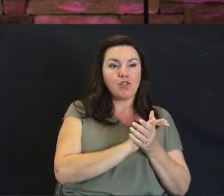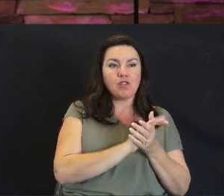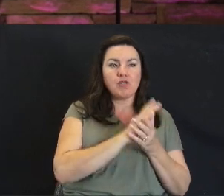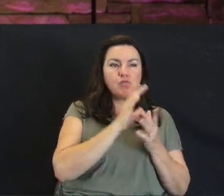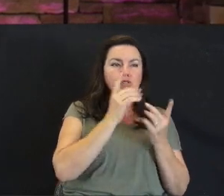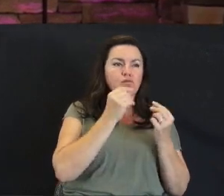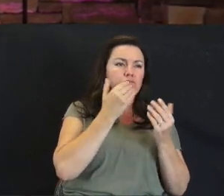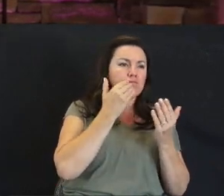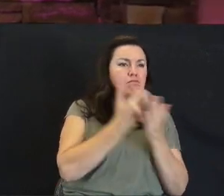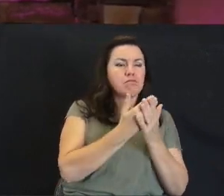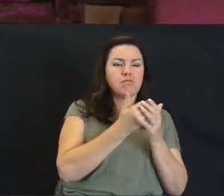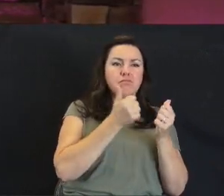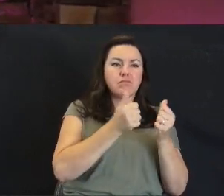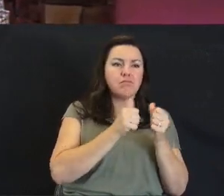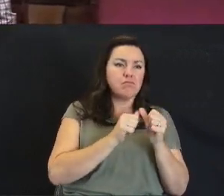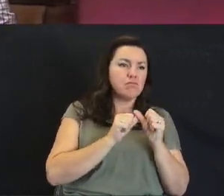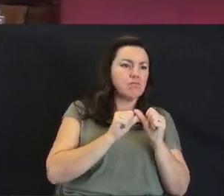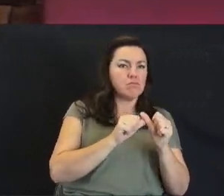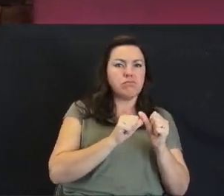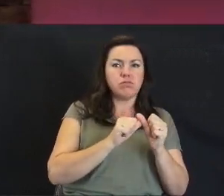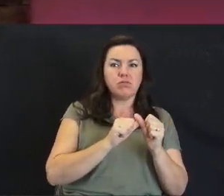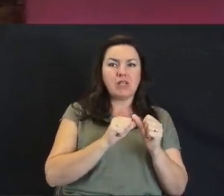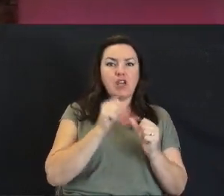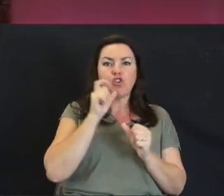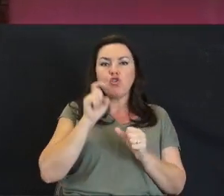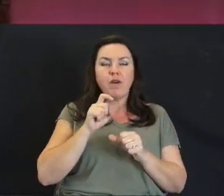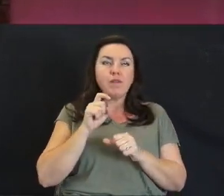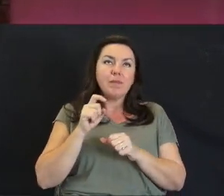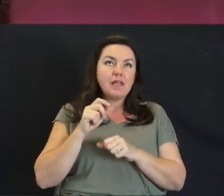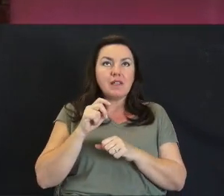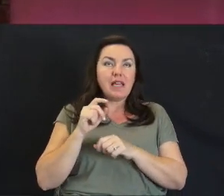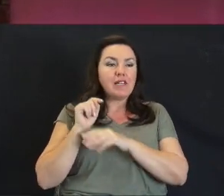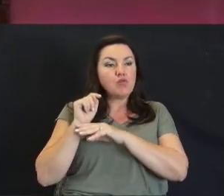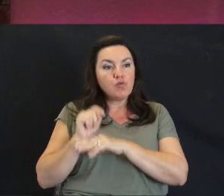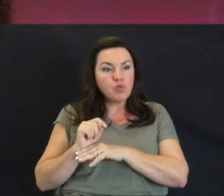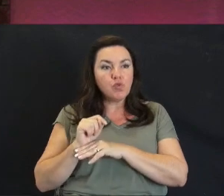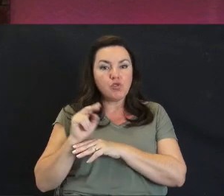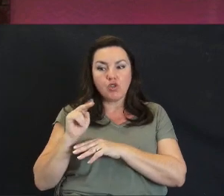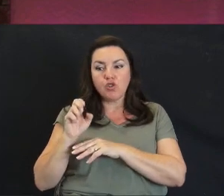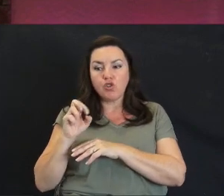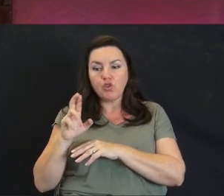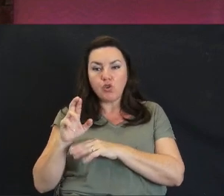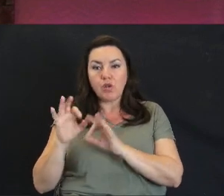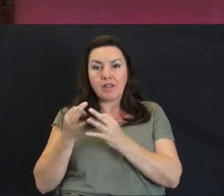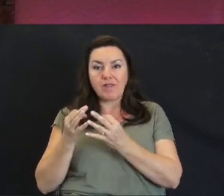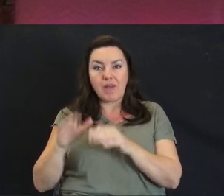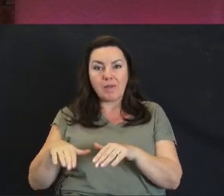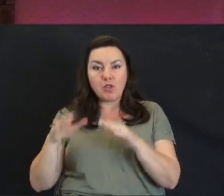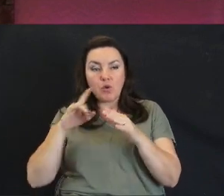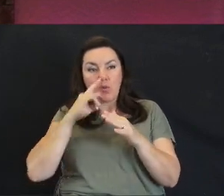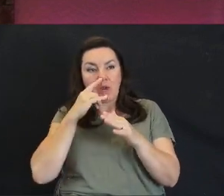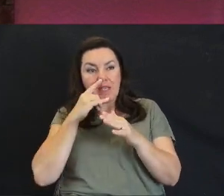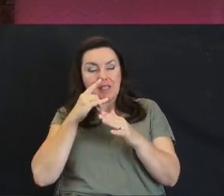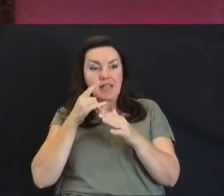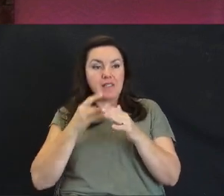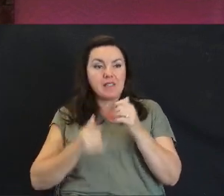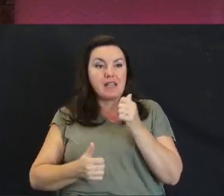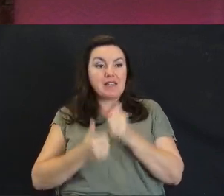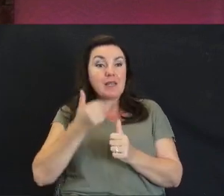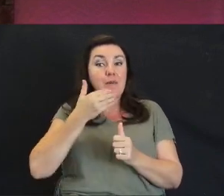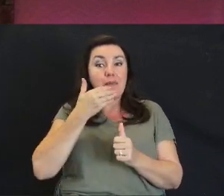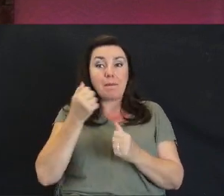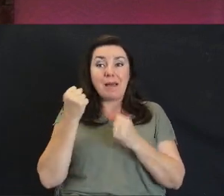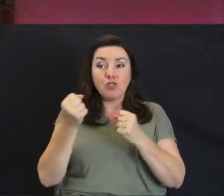single moms And single dads You do not have to be In a traditional nuclear family To raise great kids And I said it before And I'll say it again Some of the best